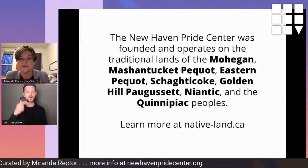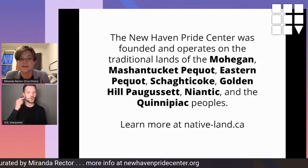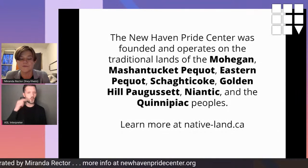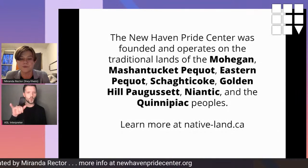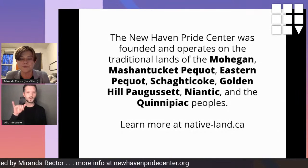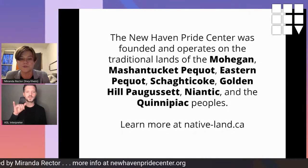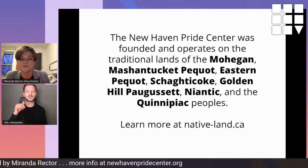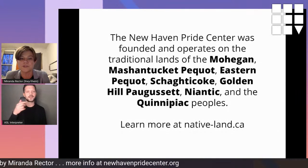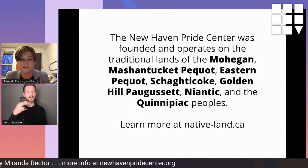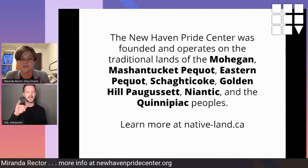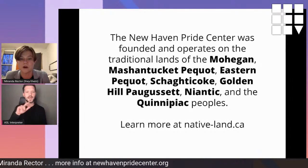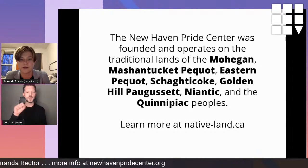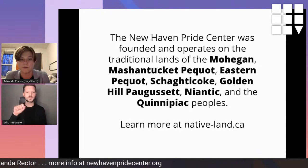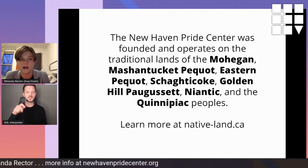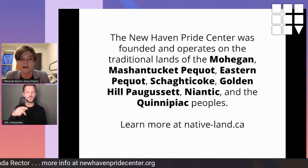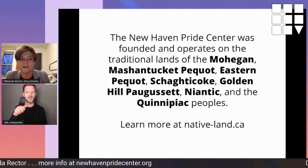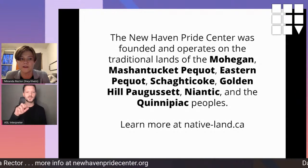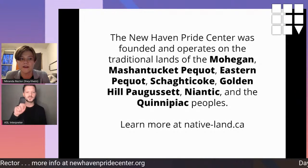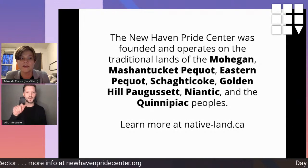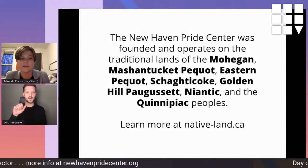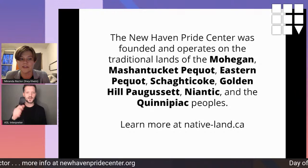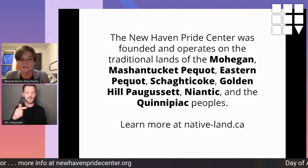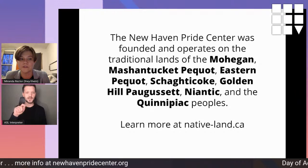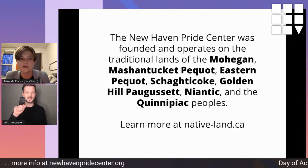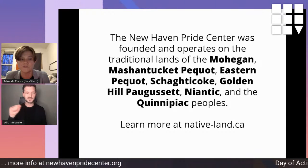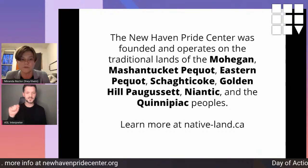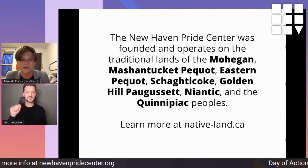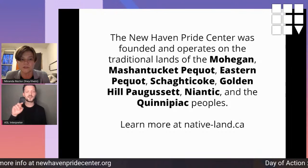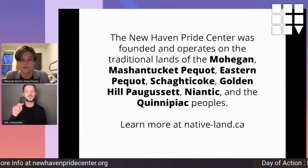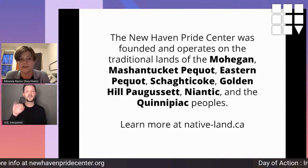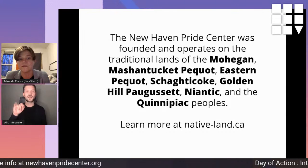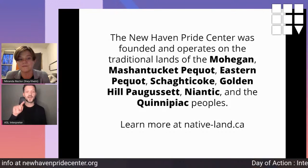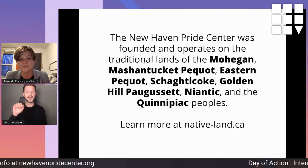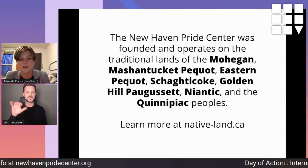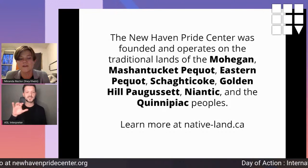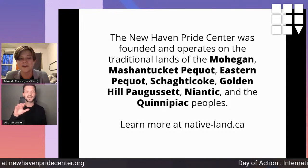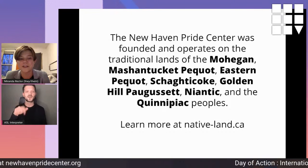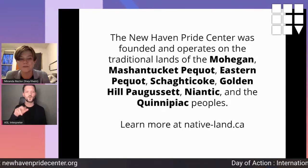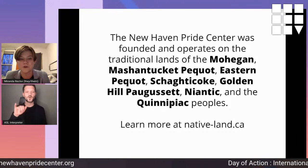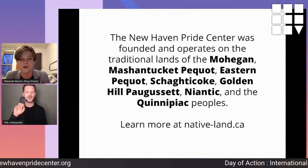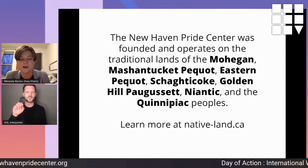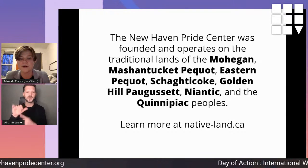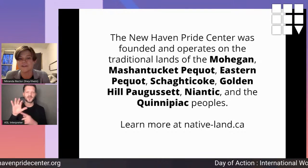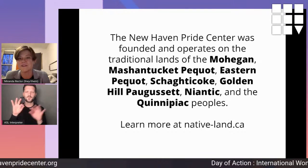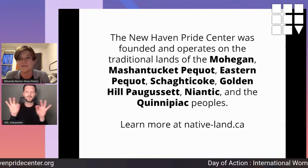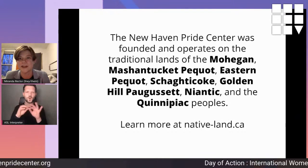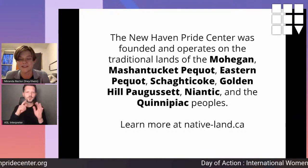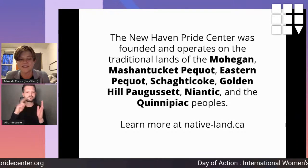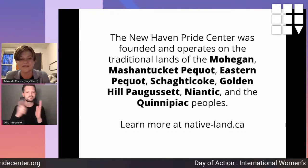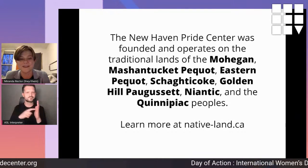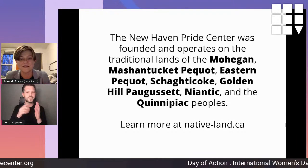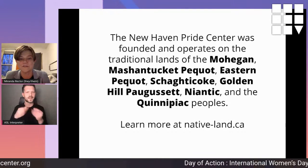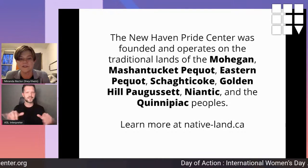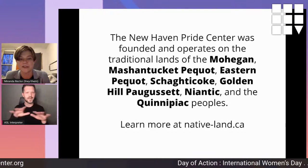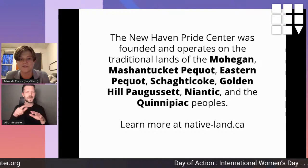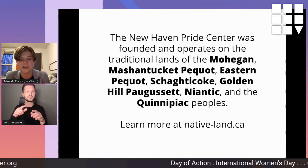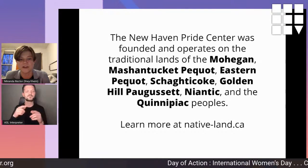honor the Native people whose lands you occupy and the history of the place you are in. Find out more about Native lands